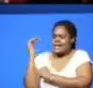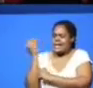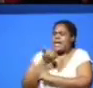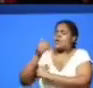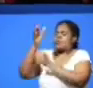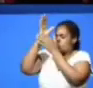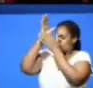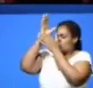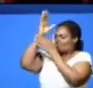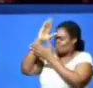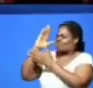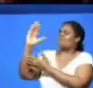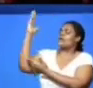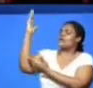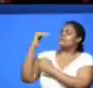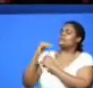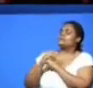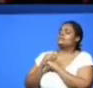God,